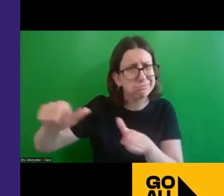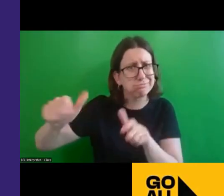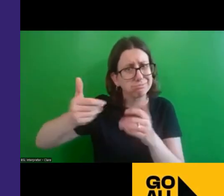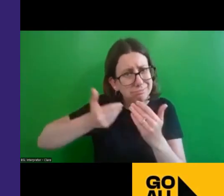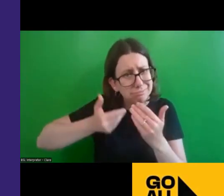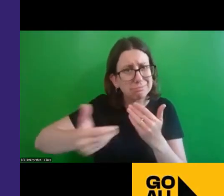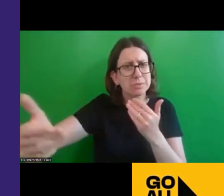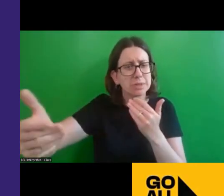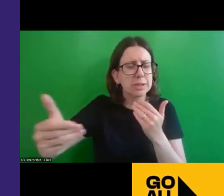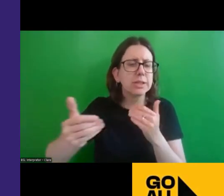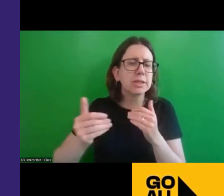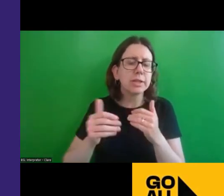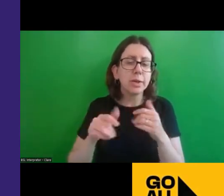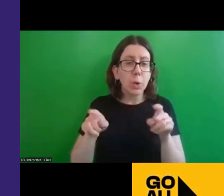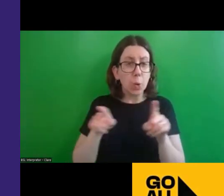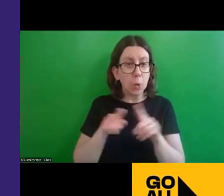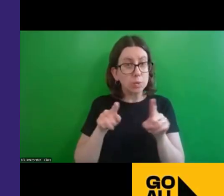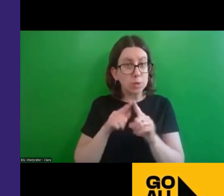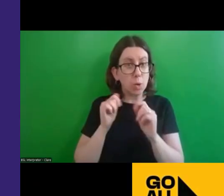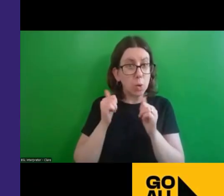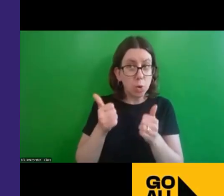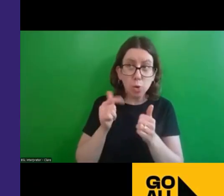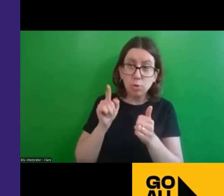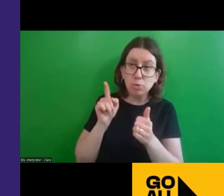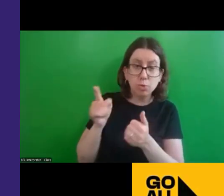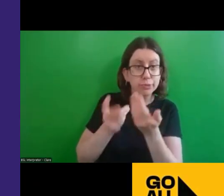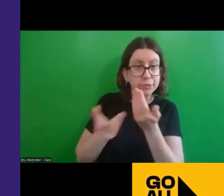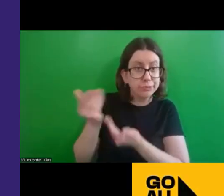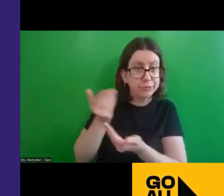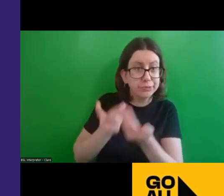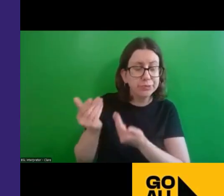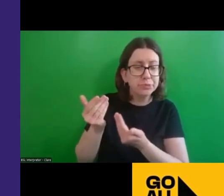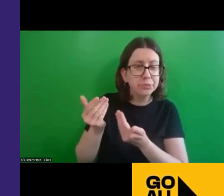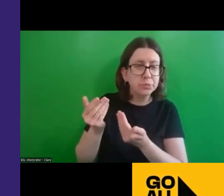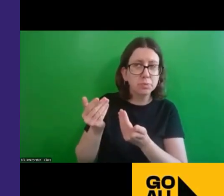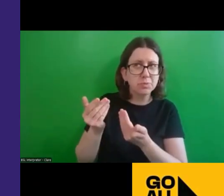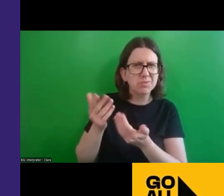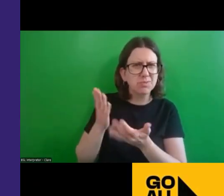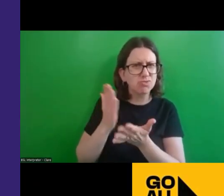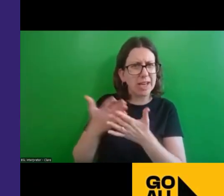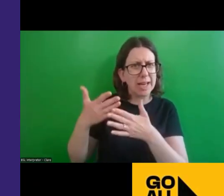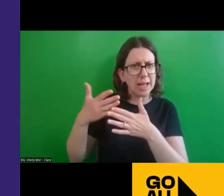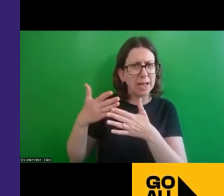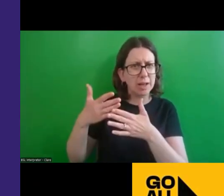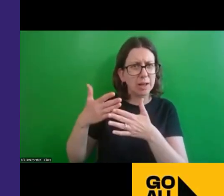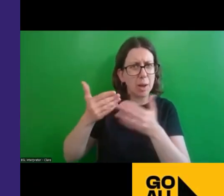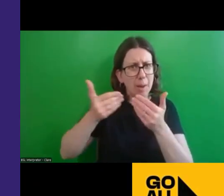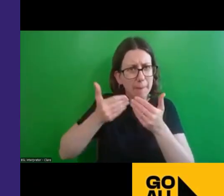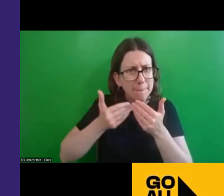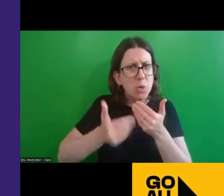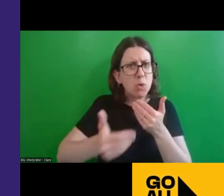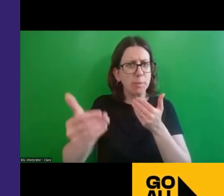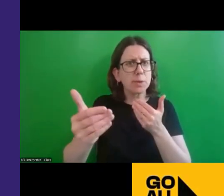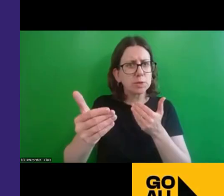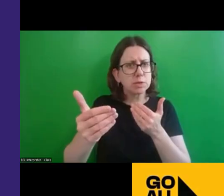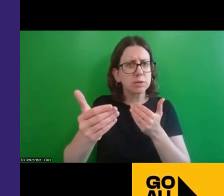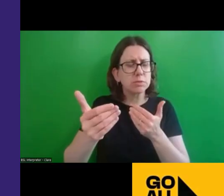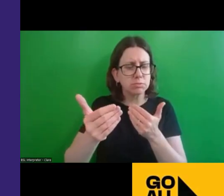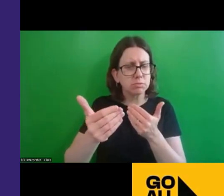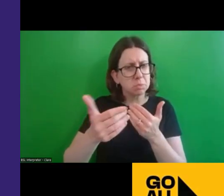And it's also brilliant to hear about it being a movement as well going forward. And